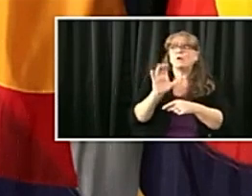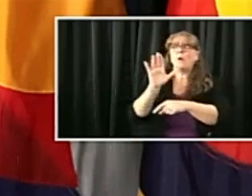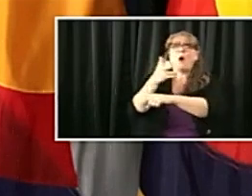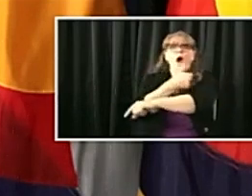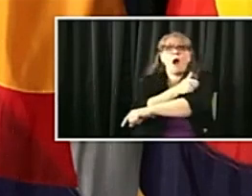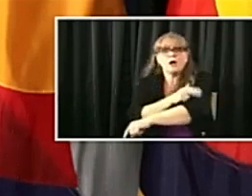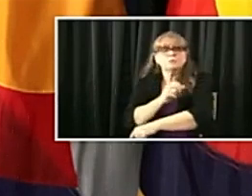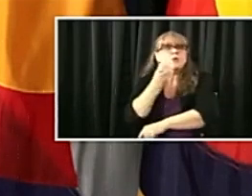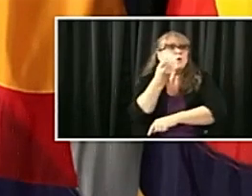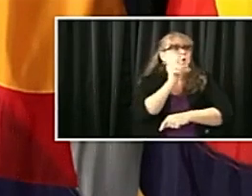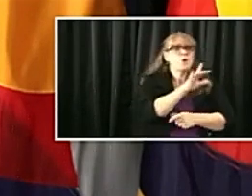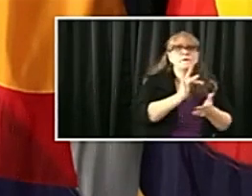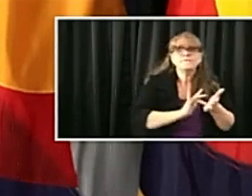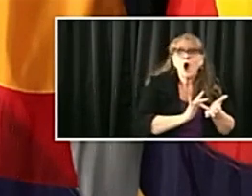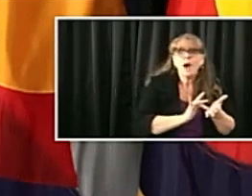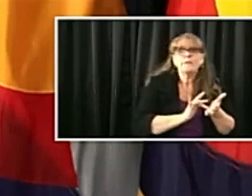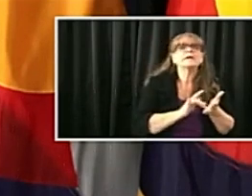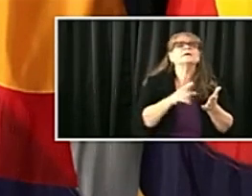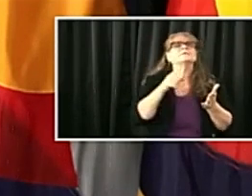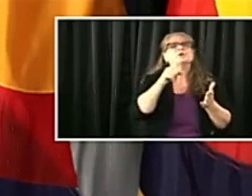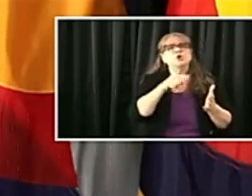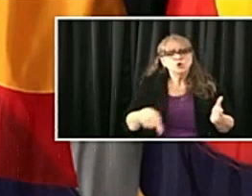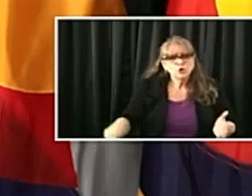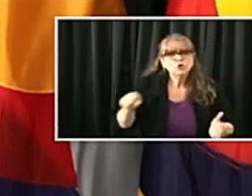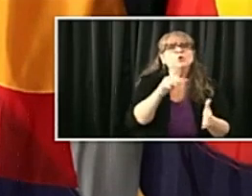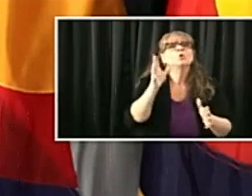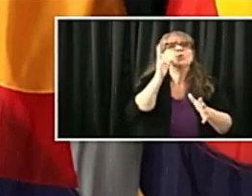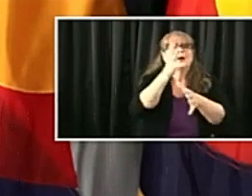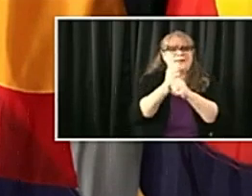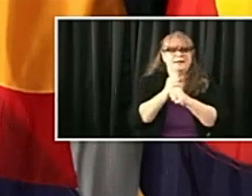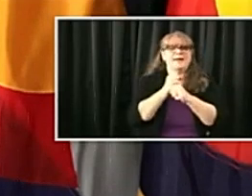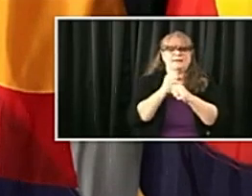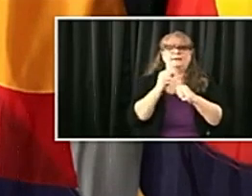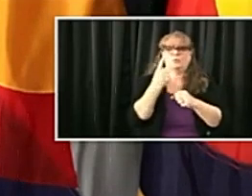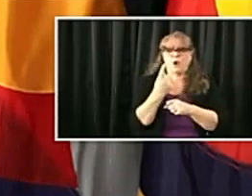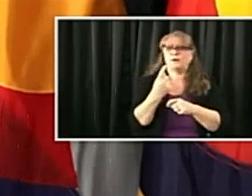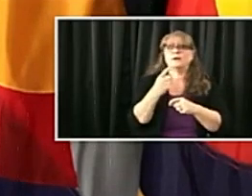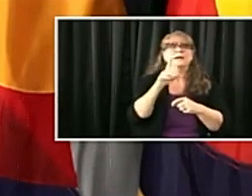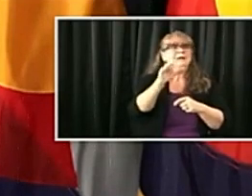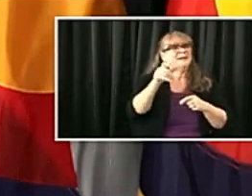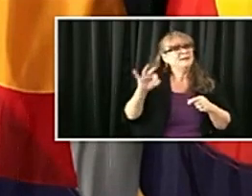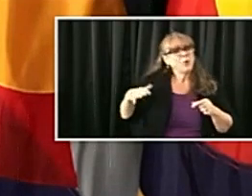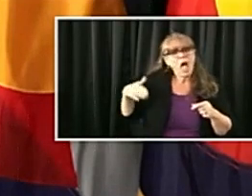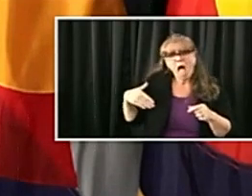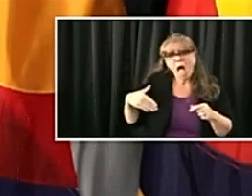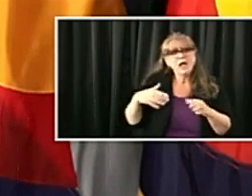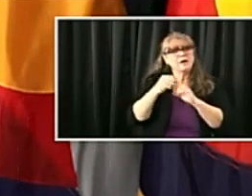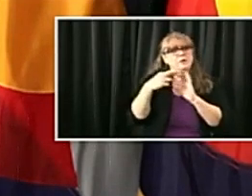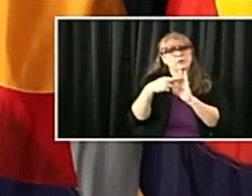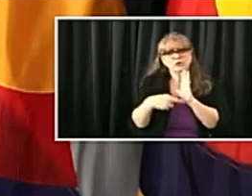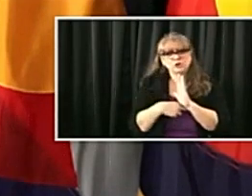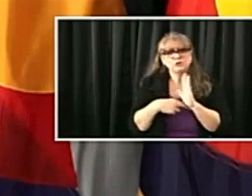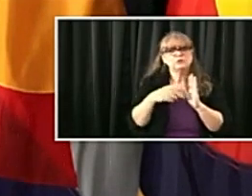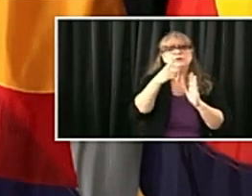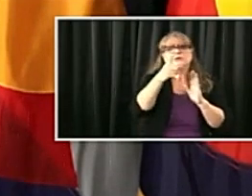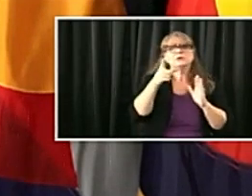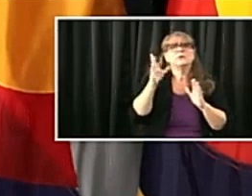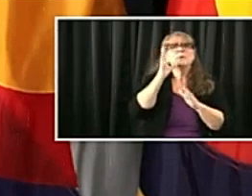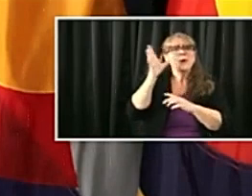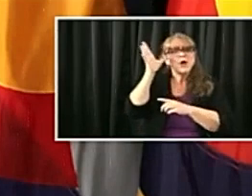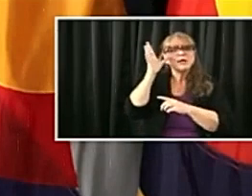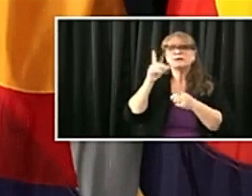sign up online. If you haven't been called yet and you're over 70 or signed up your mom or your dad or your aunt or uncle, if they don't get it tomorrow or the next day, they're